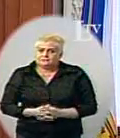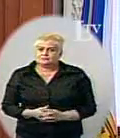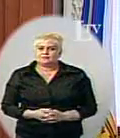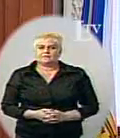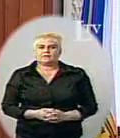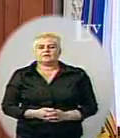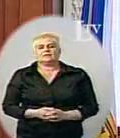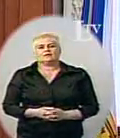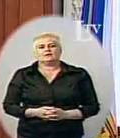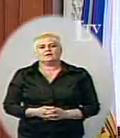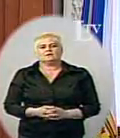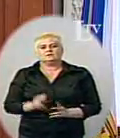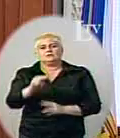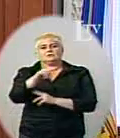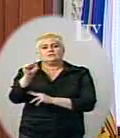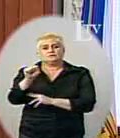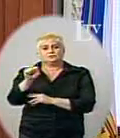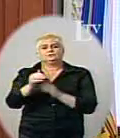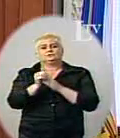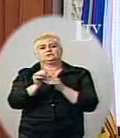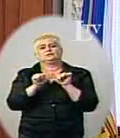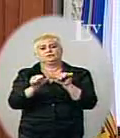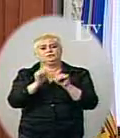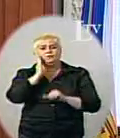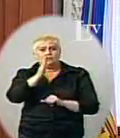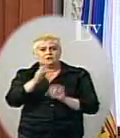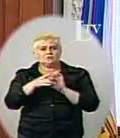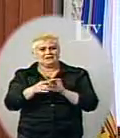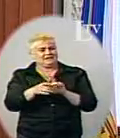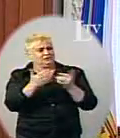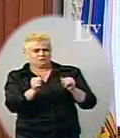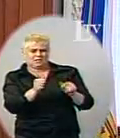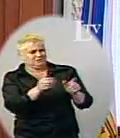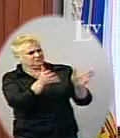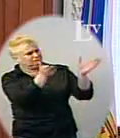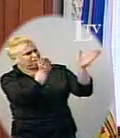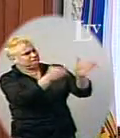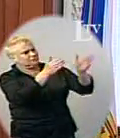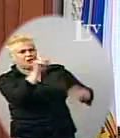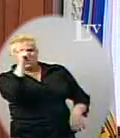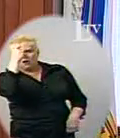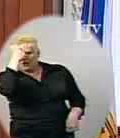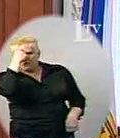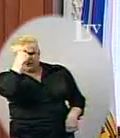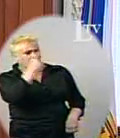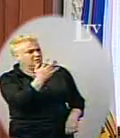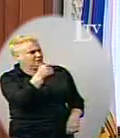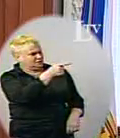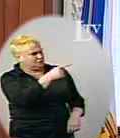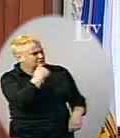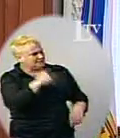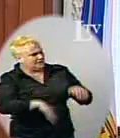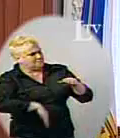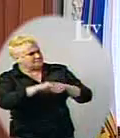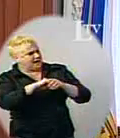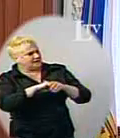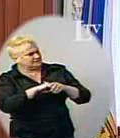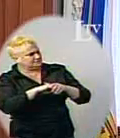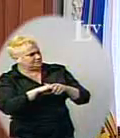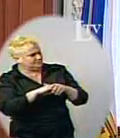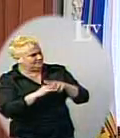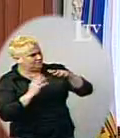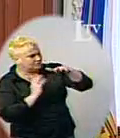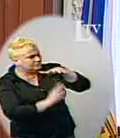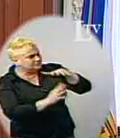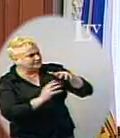Nova Scotia will continue its efforts to persuade Ottawa to increase the overall cap on immigration to Canada and continue